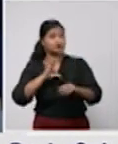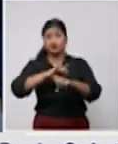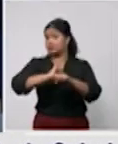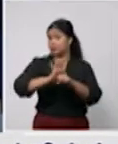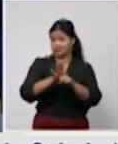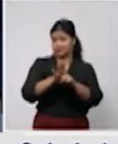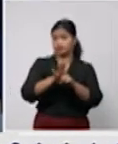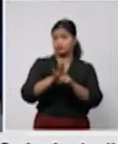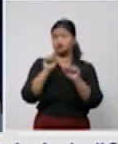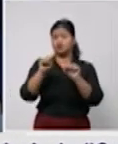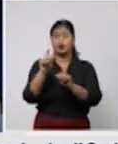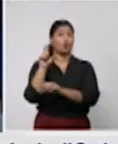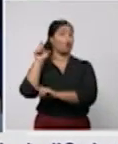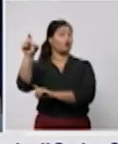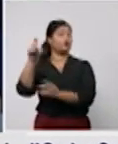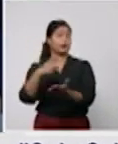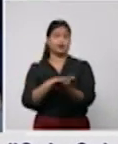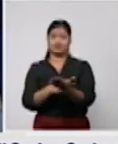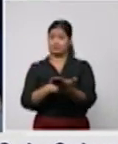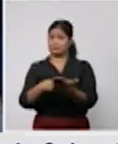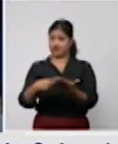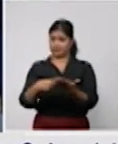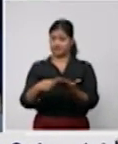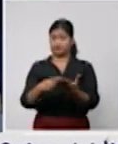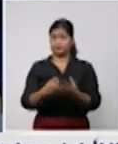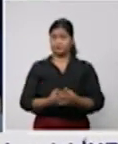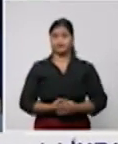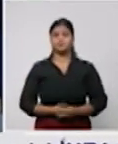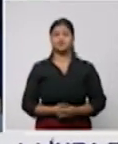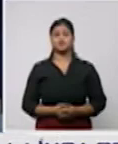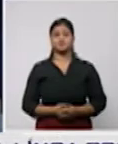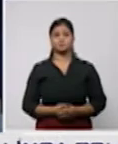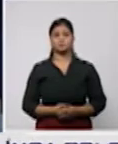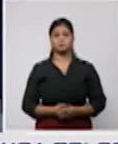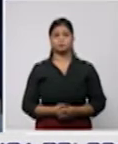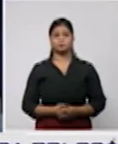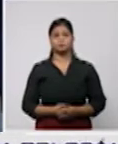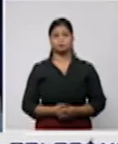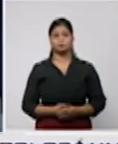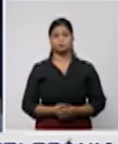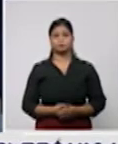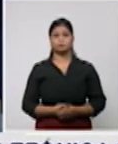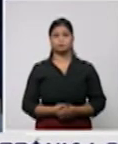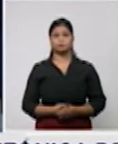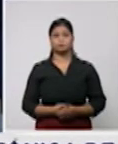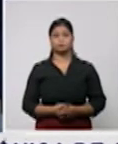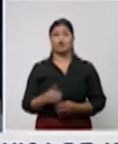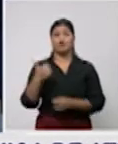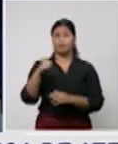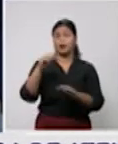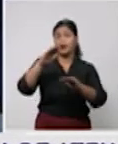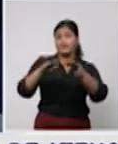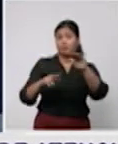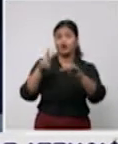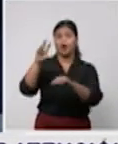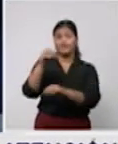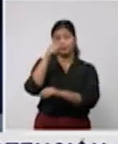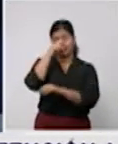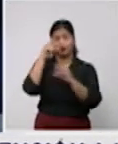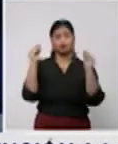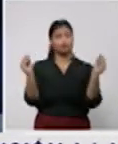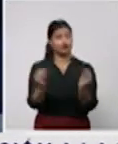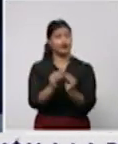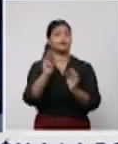335 children and young people under 20 have tested positive for the virus in Cuba,